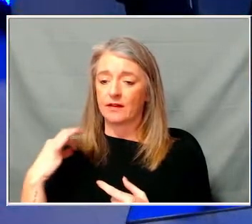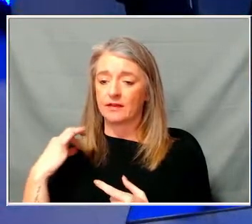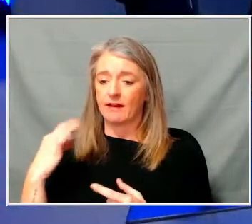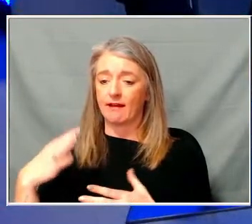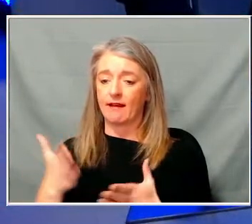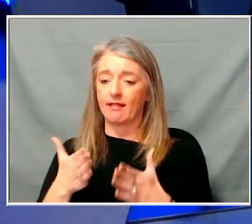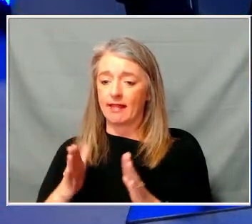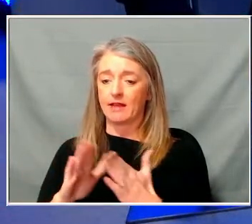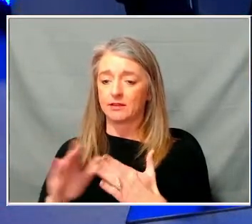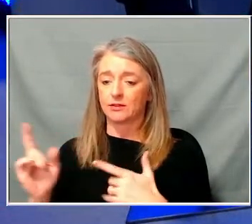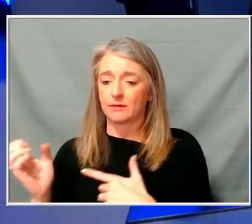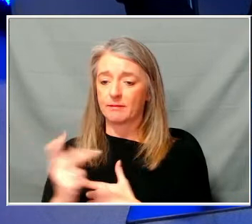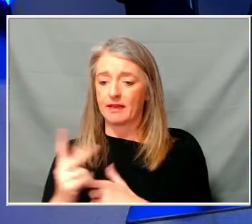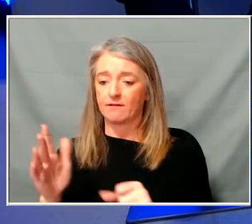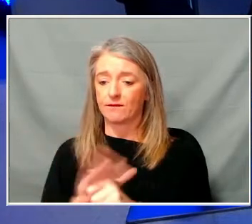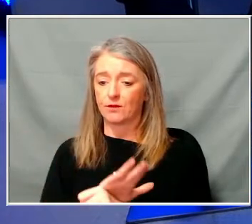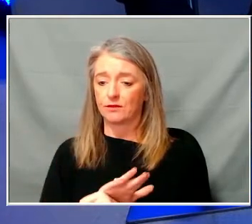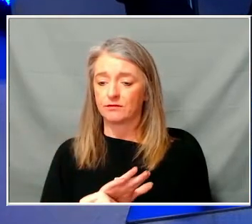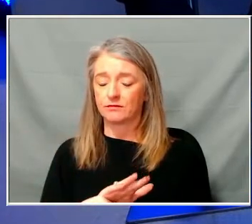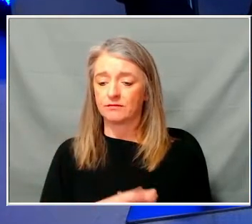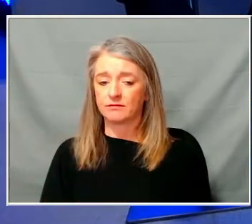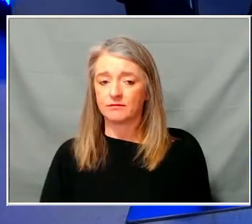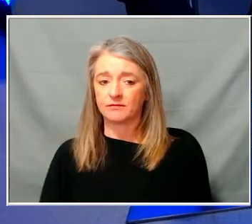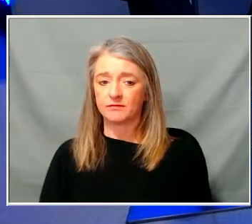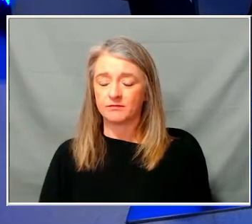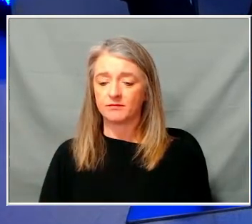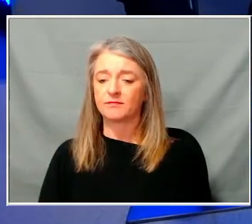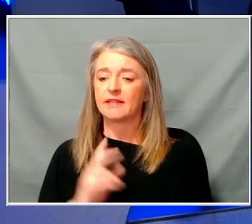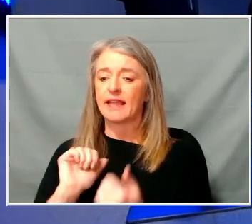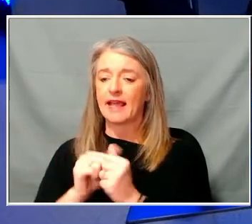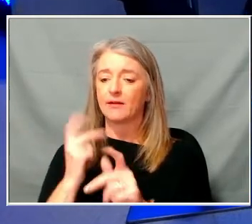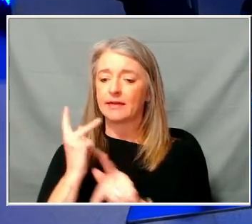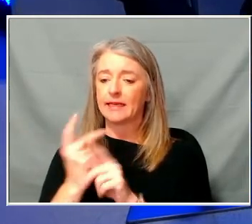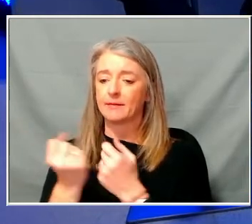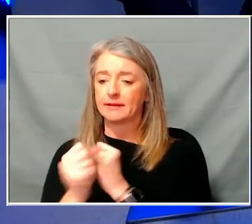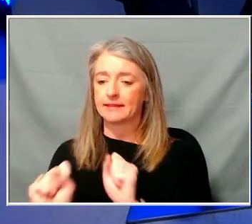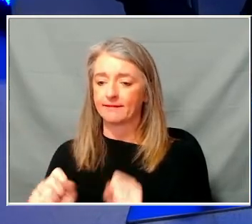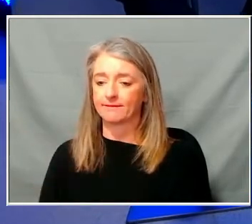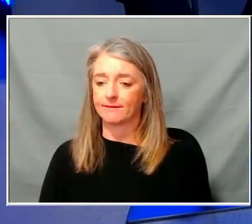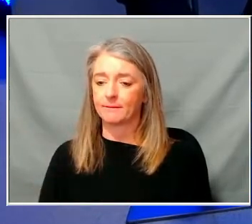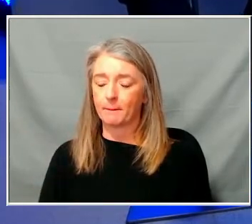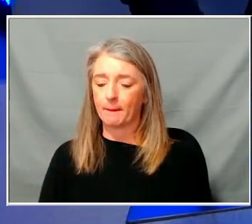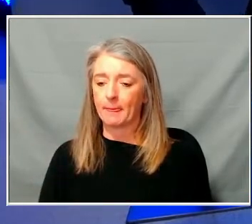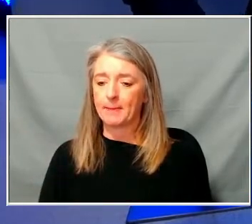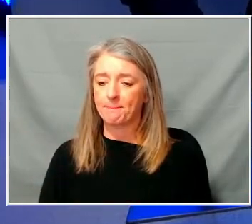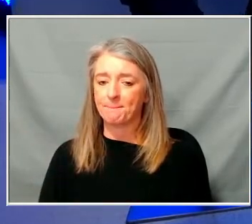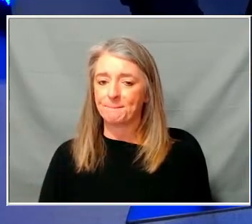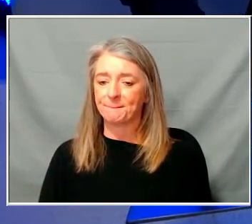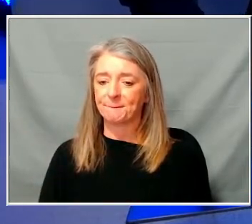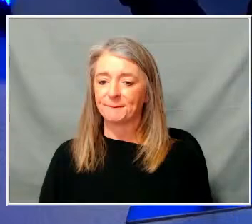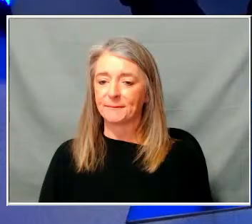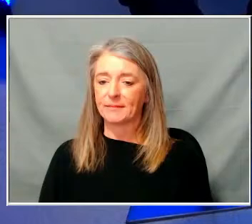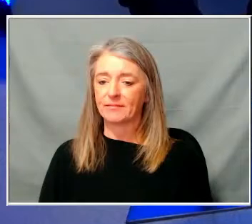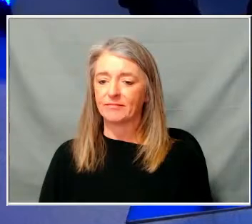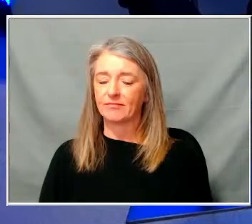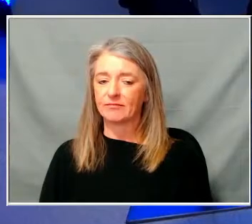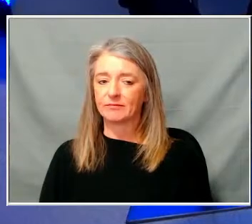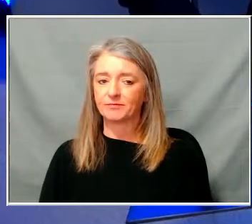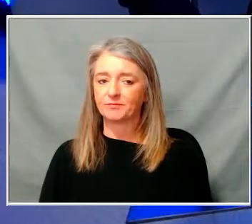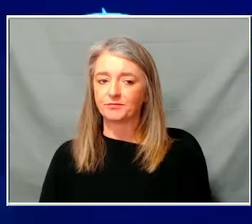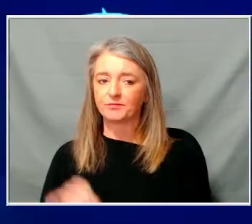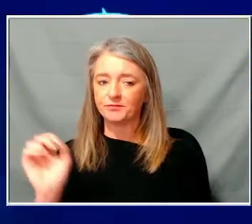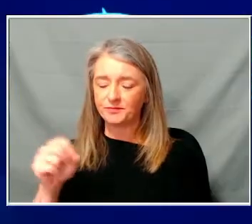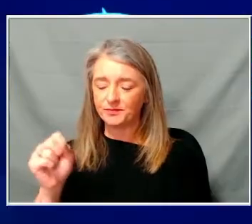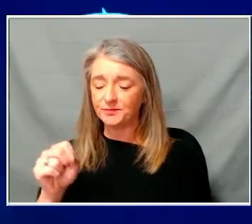in full capacity? And how do we keep them safe? Remind people of that. And keep them safe and keep others safe from them. Yes, so